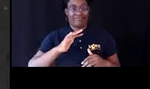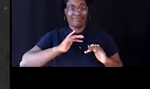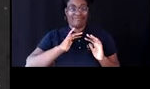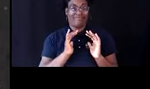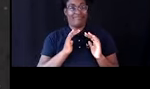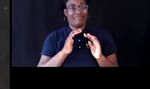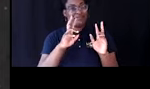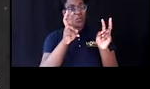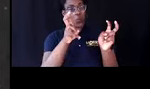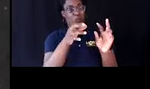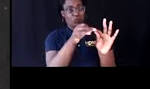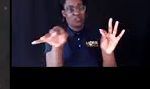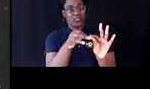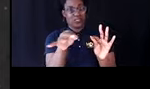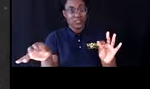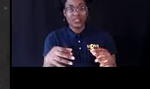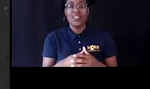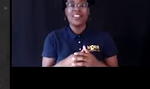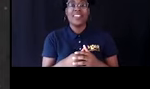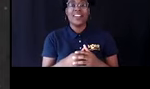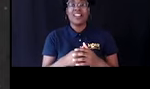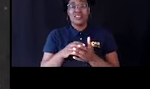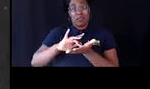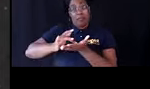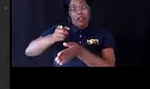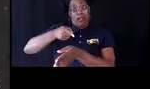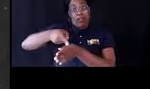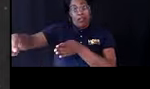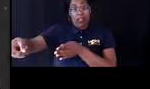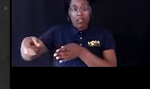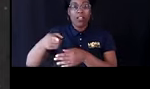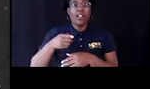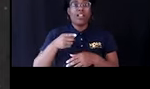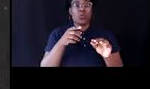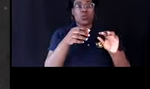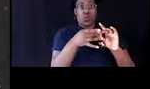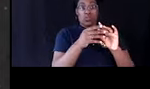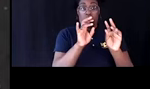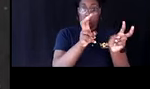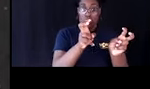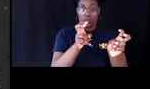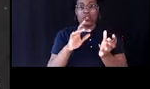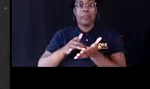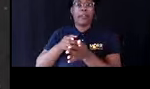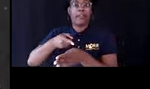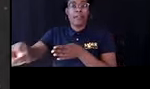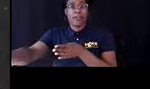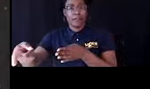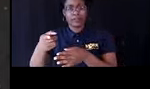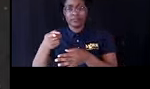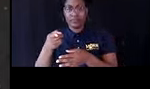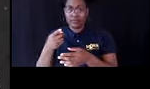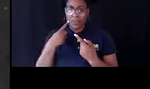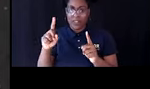throughout the medical establishment. So they were called, so They were accused of keeping an organization of